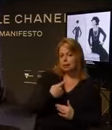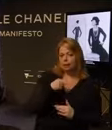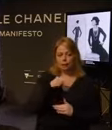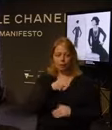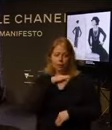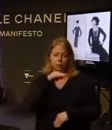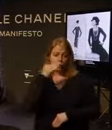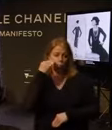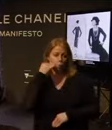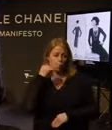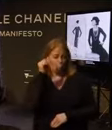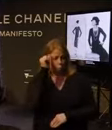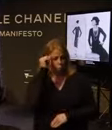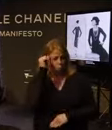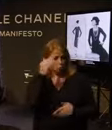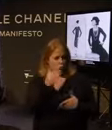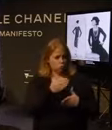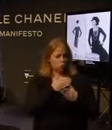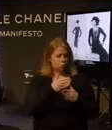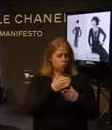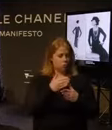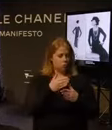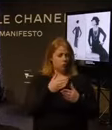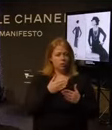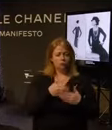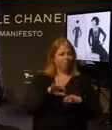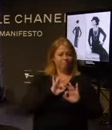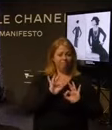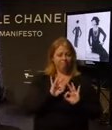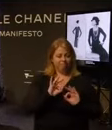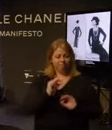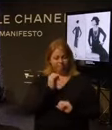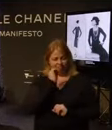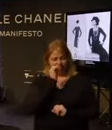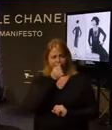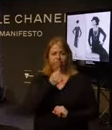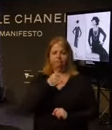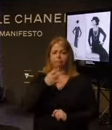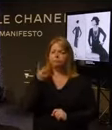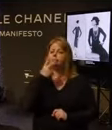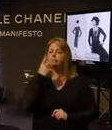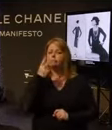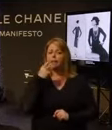at tradition, smoking, which was quite taboo for